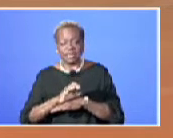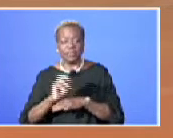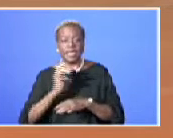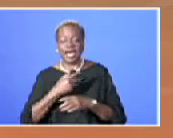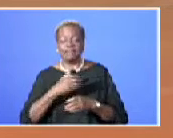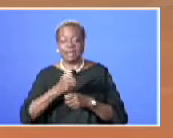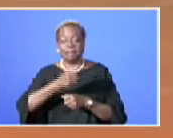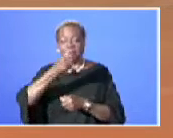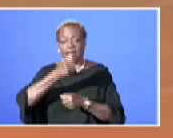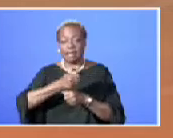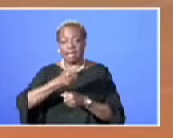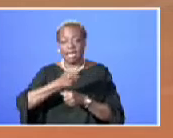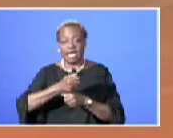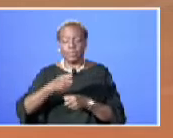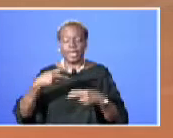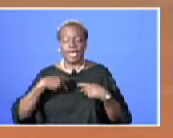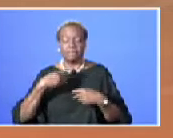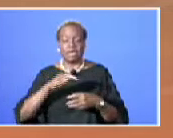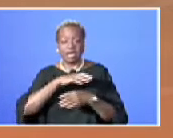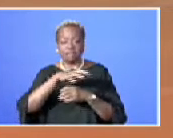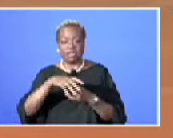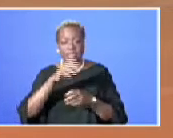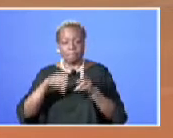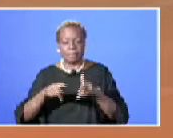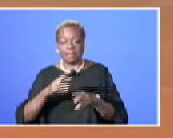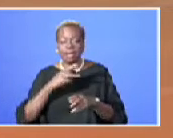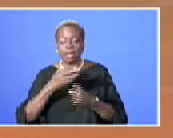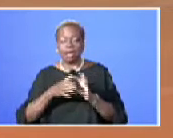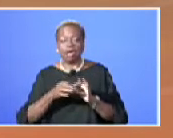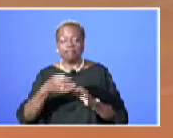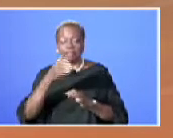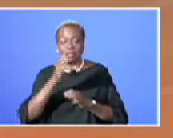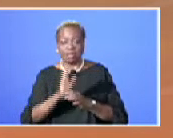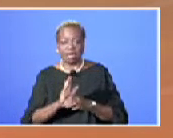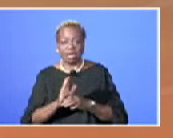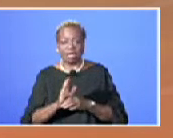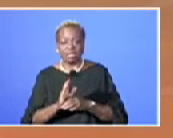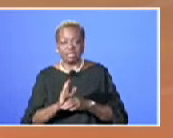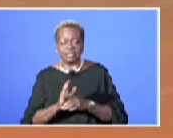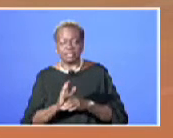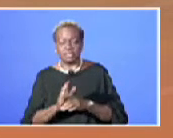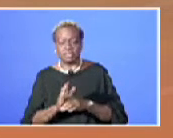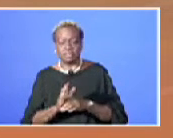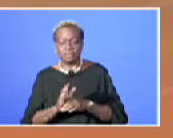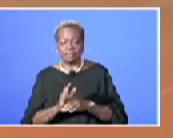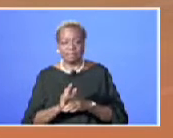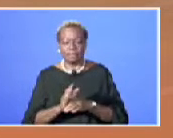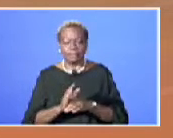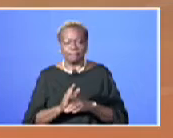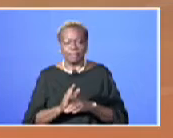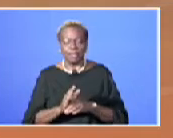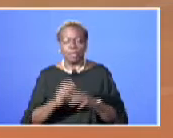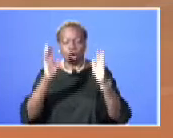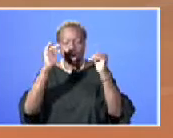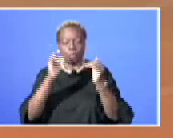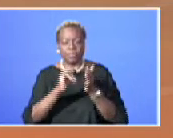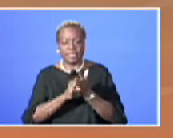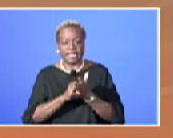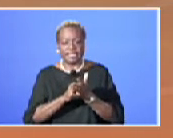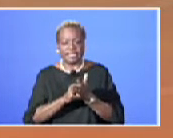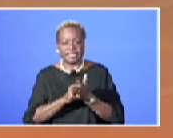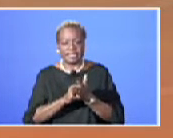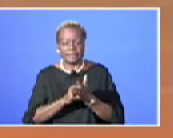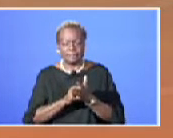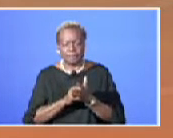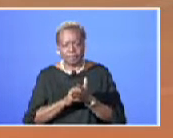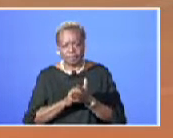So I don't think it's a hindrance for us, for the people of God, but for those, I guess, outside visitors and friends that are not a part of the assemblies,